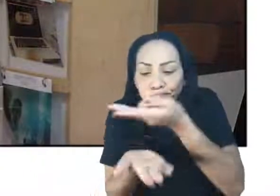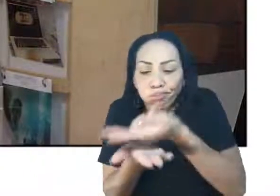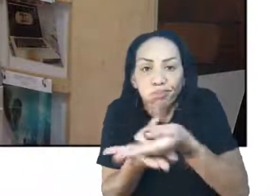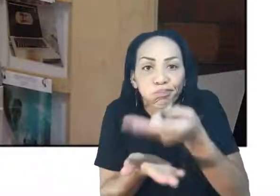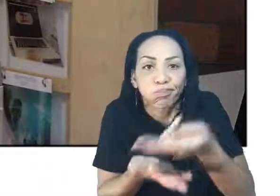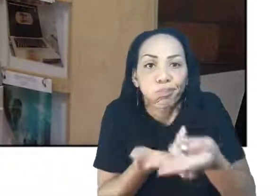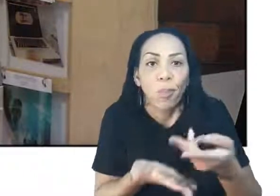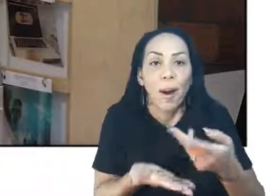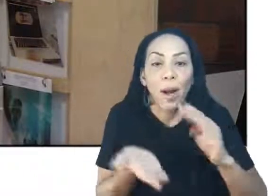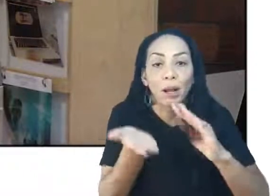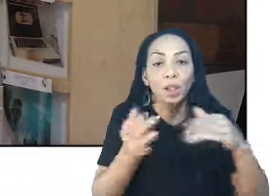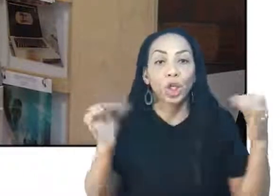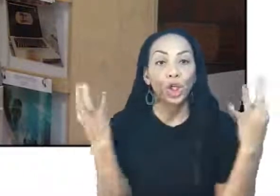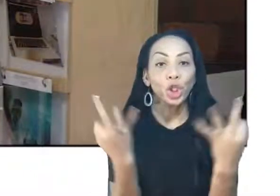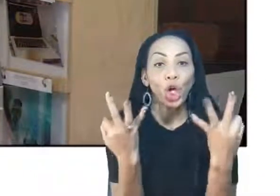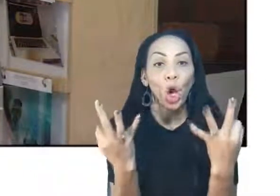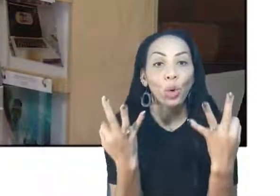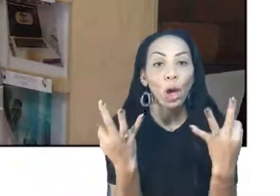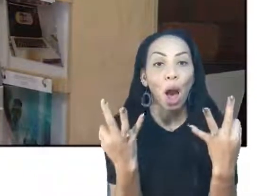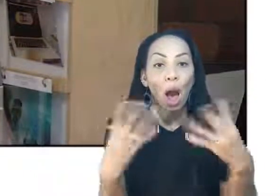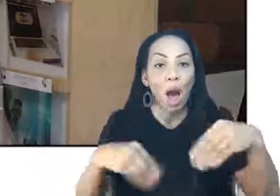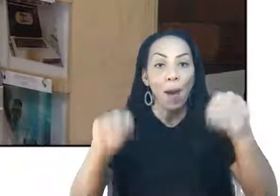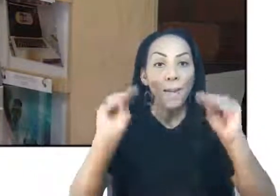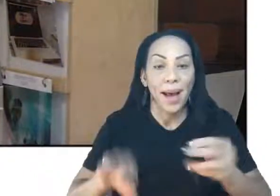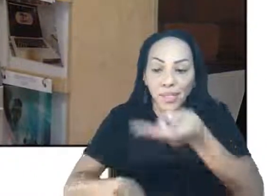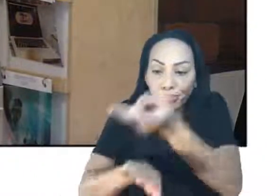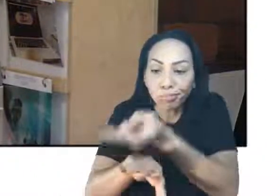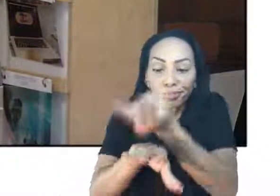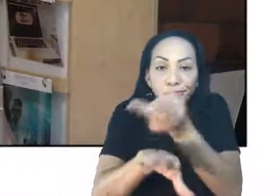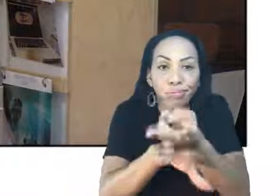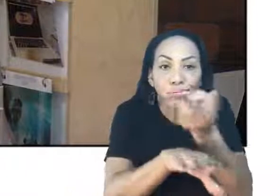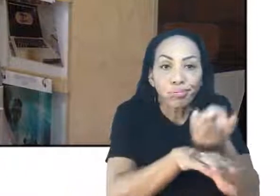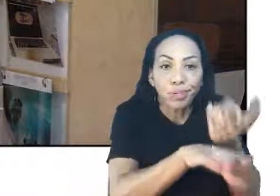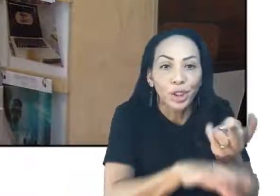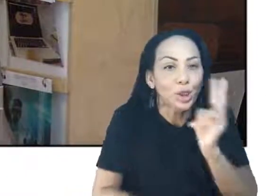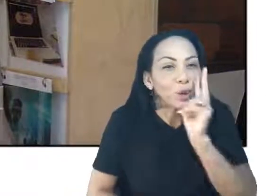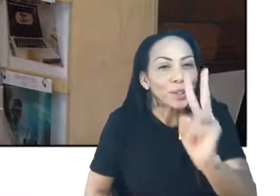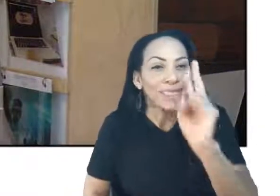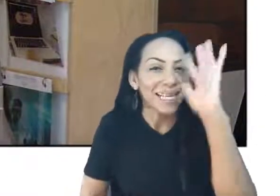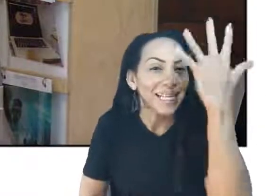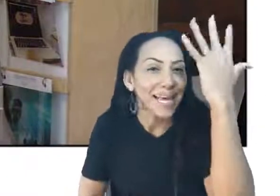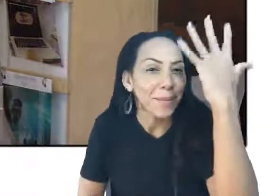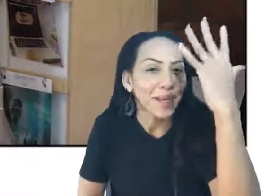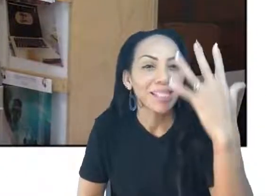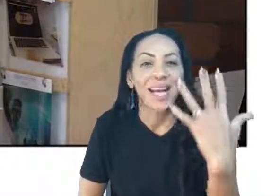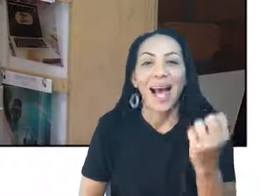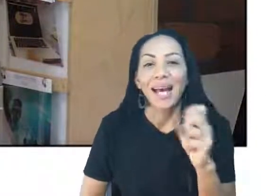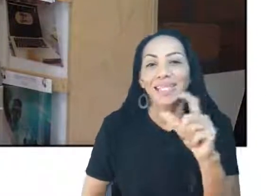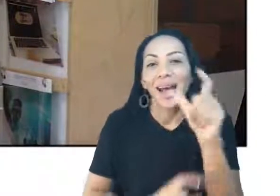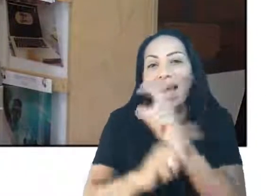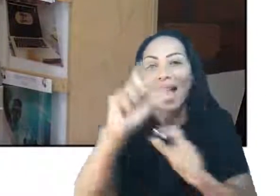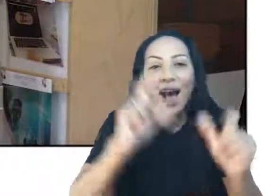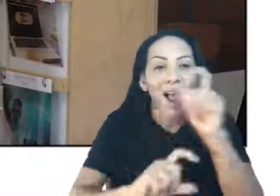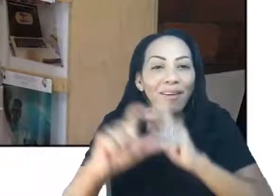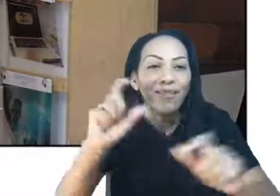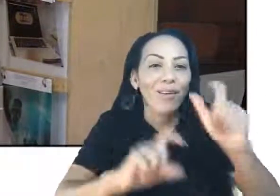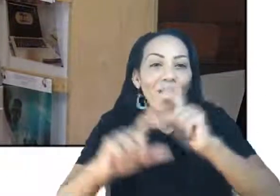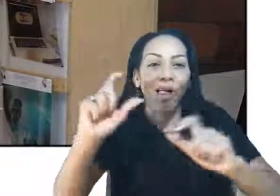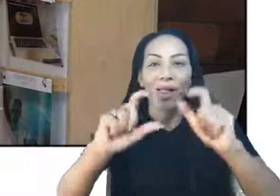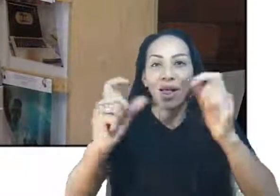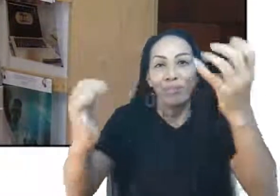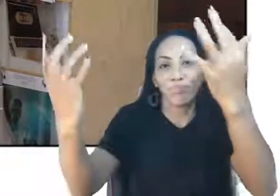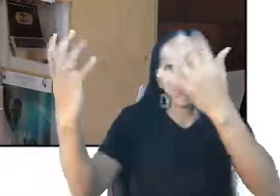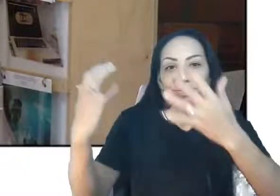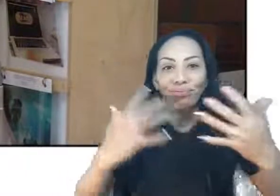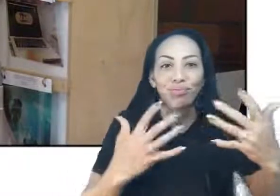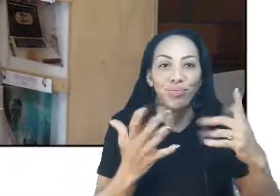exhibition. And the image kind of pops with the colours of summertime and a bright t-shirt, bright lime green beanbag,